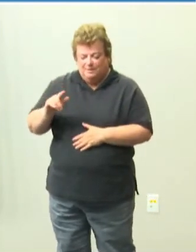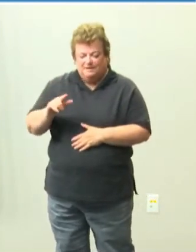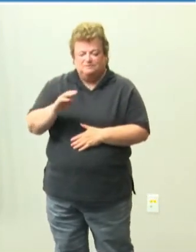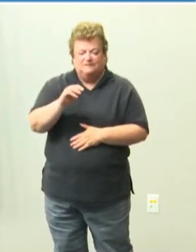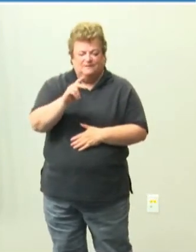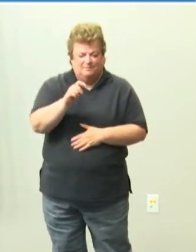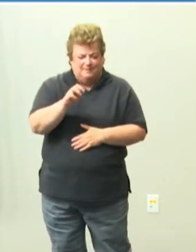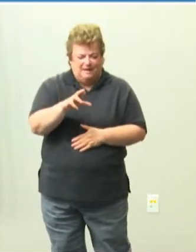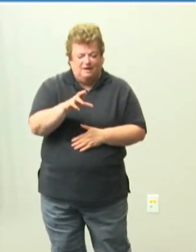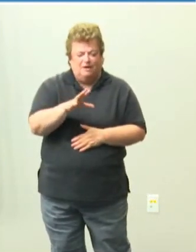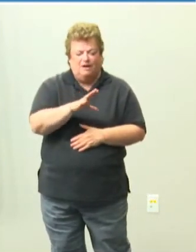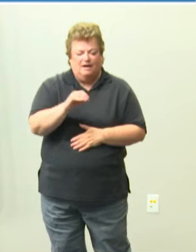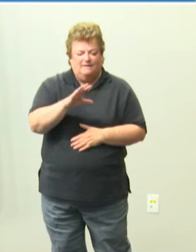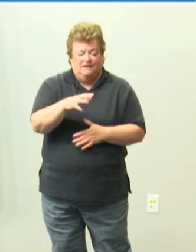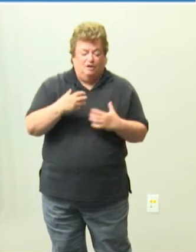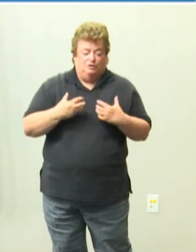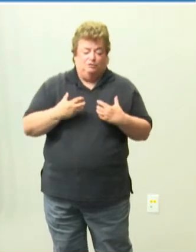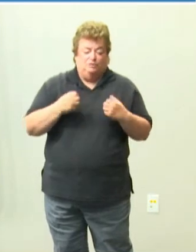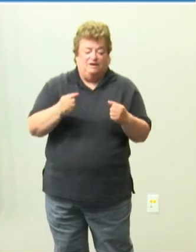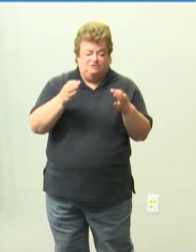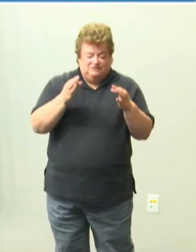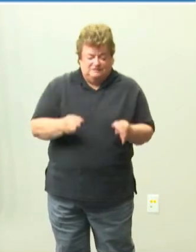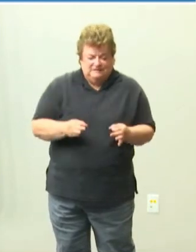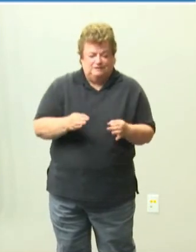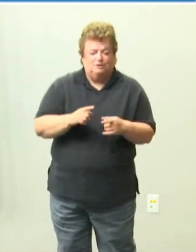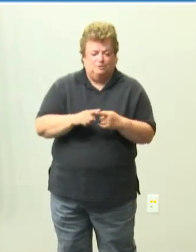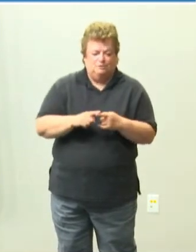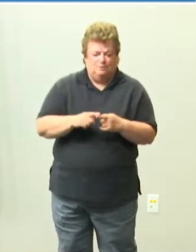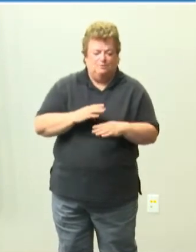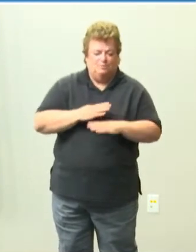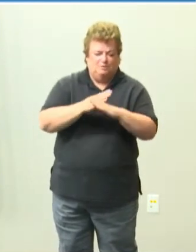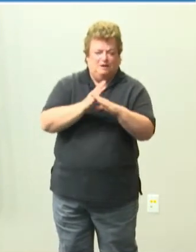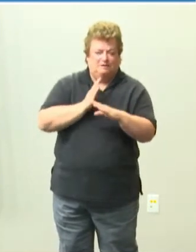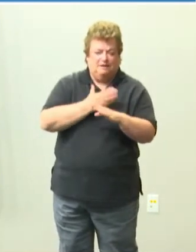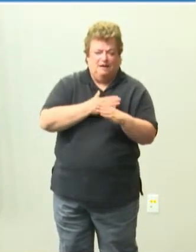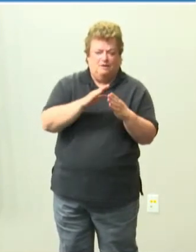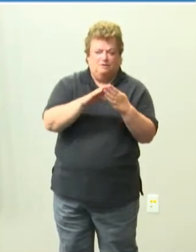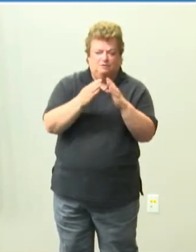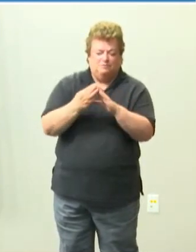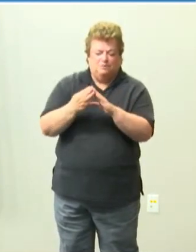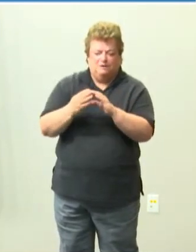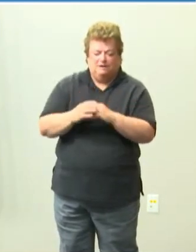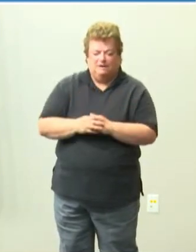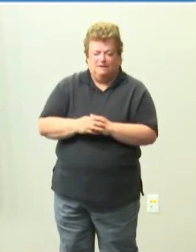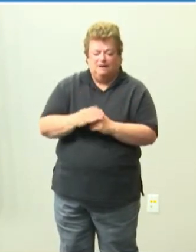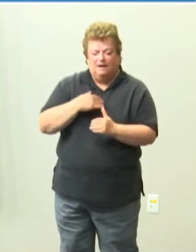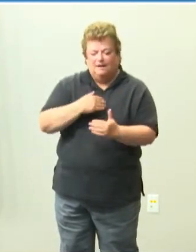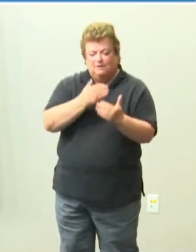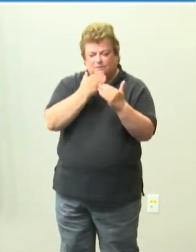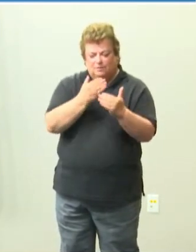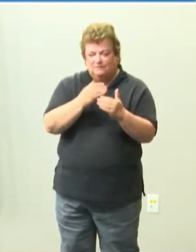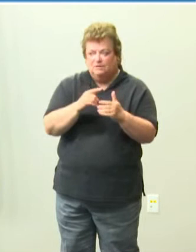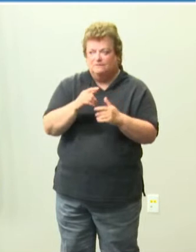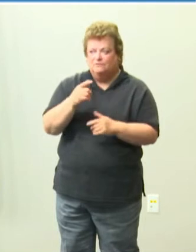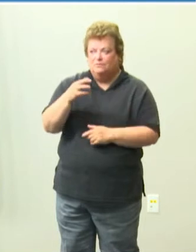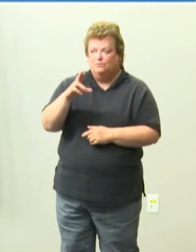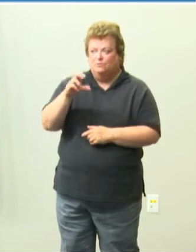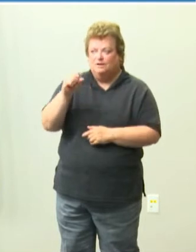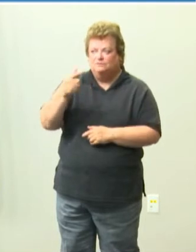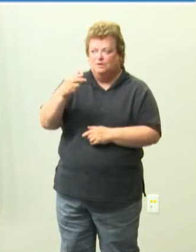Baird, and their courageous decision to do so and to keep our community safe. I'm grateful to be accompanied by Russ